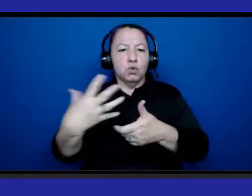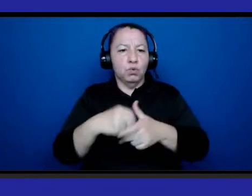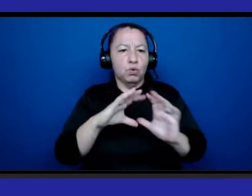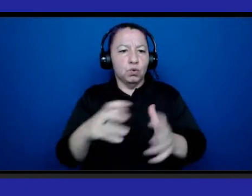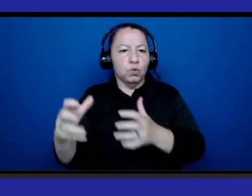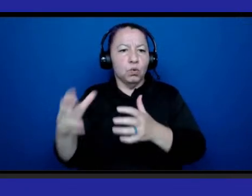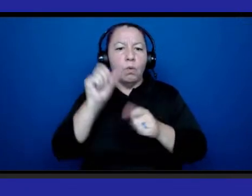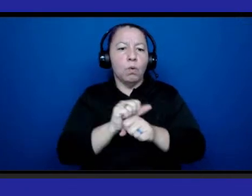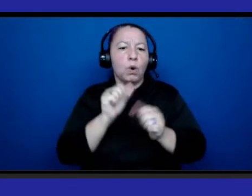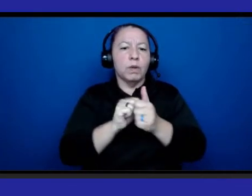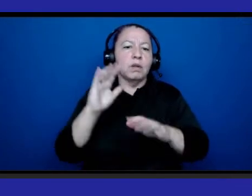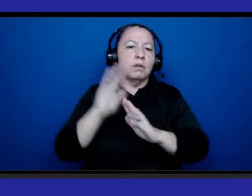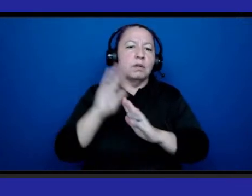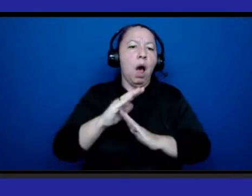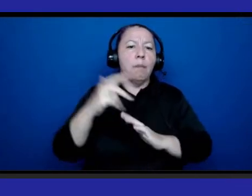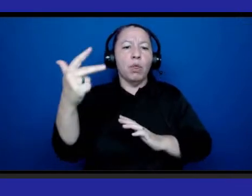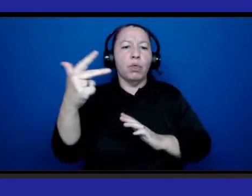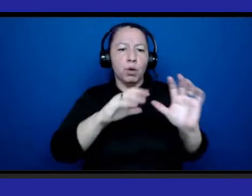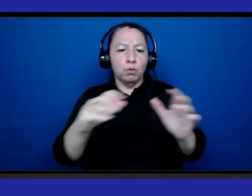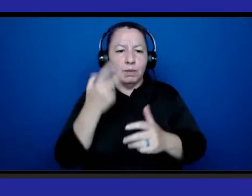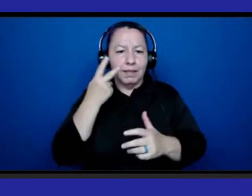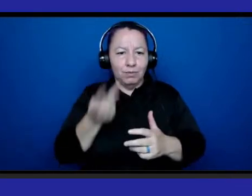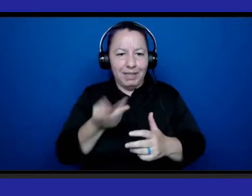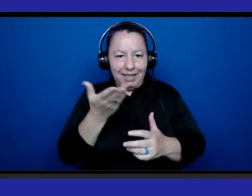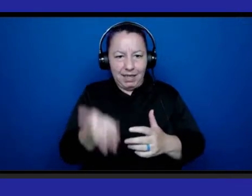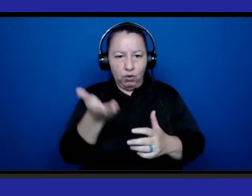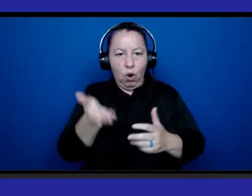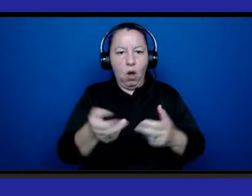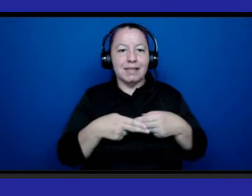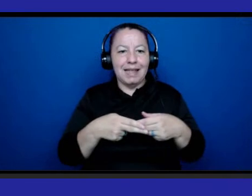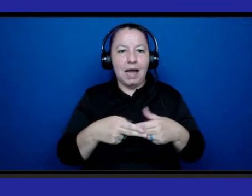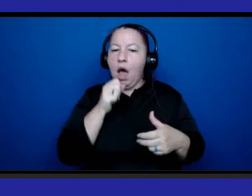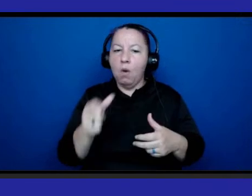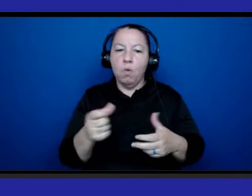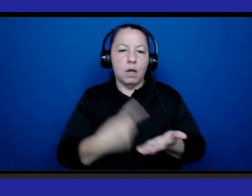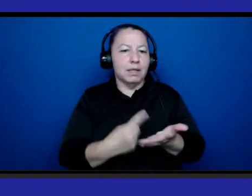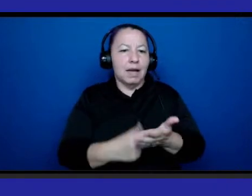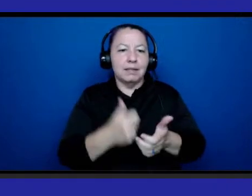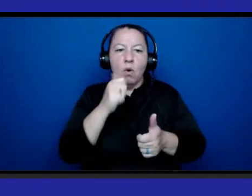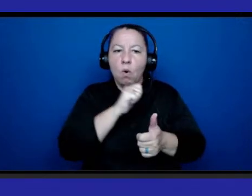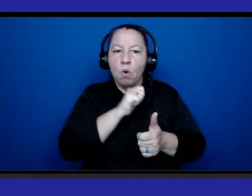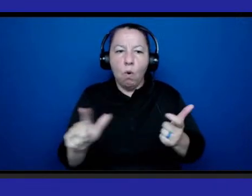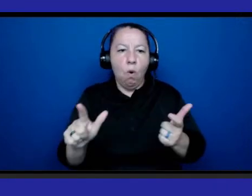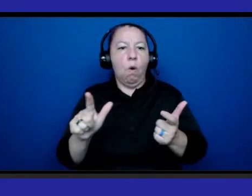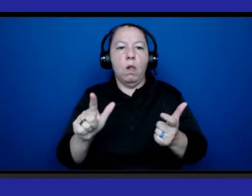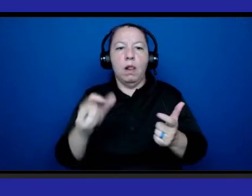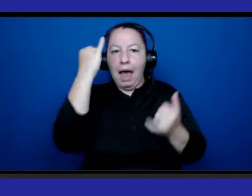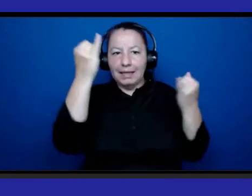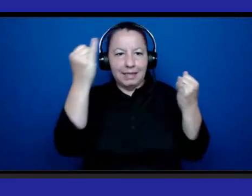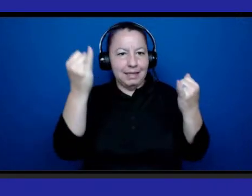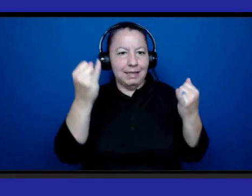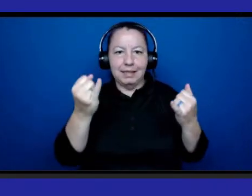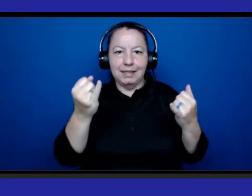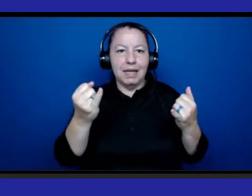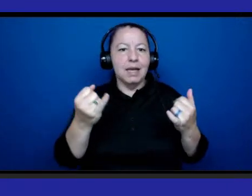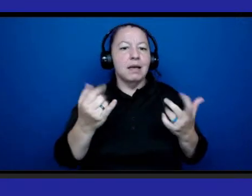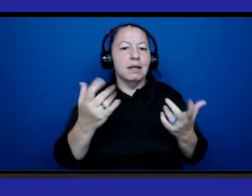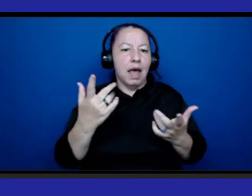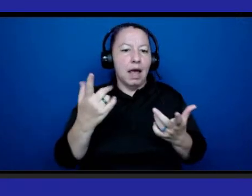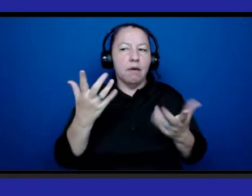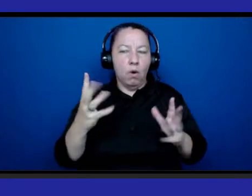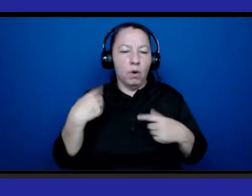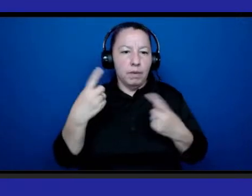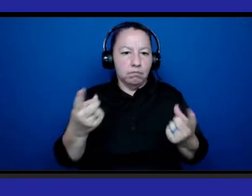group that are listed here on this slide. I will not go over all of the ideas that have been recommended by each